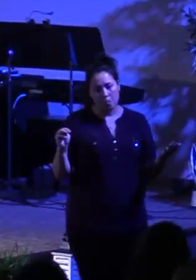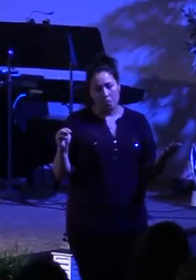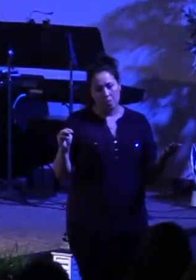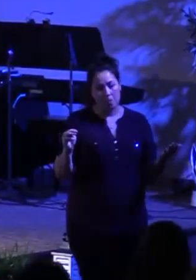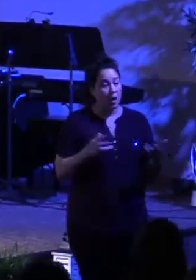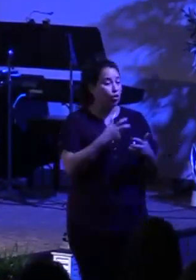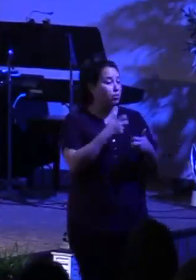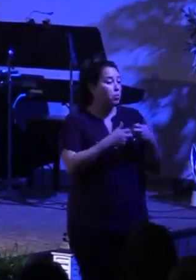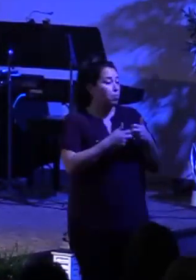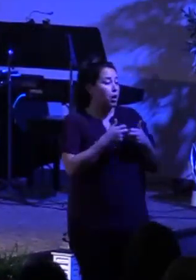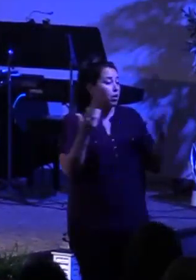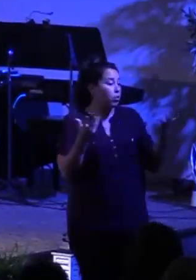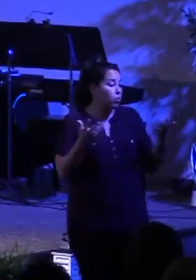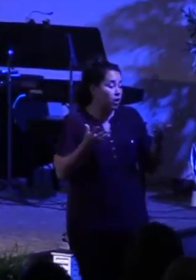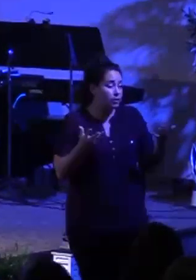Here's the problem.